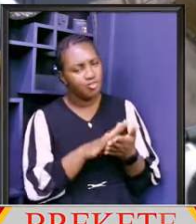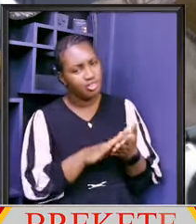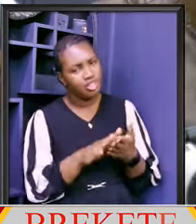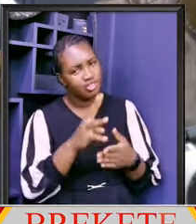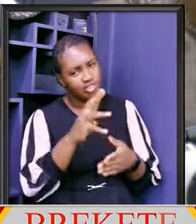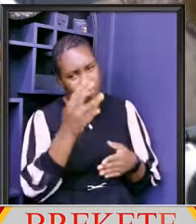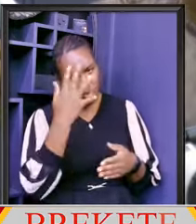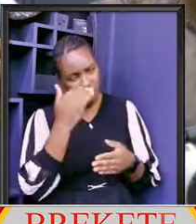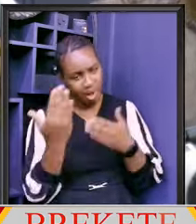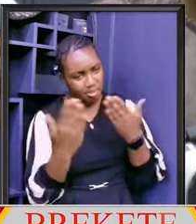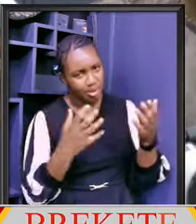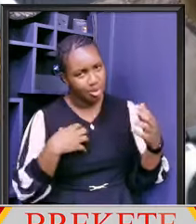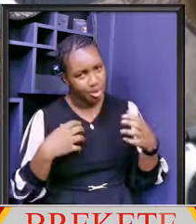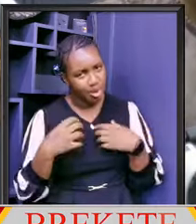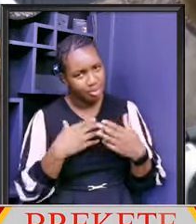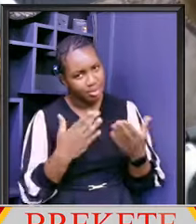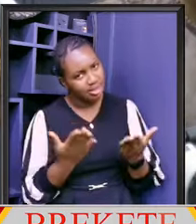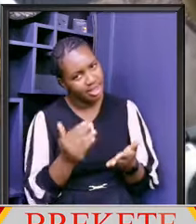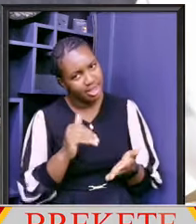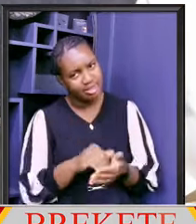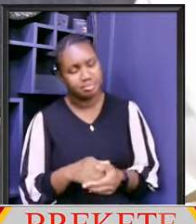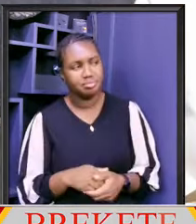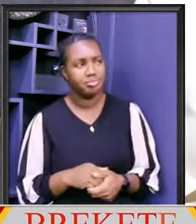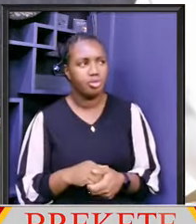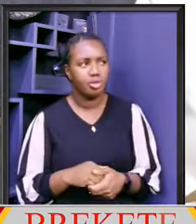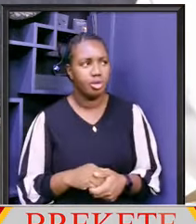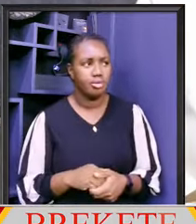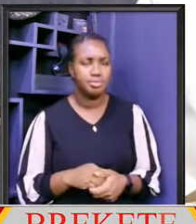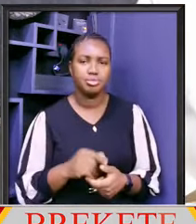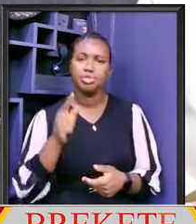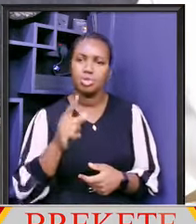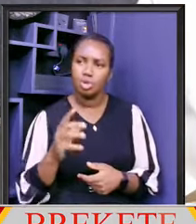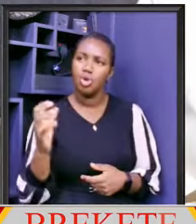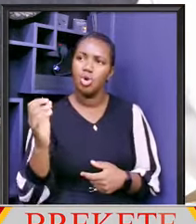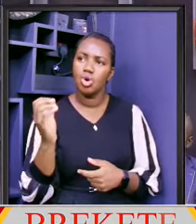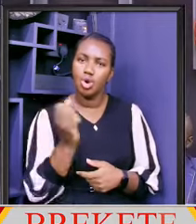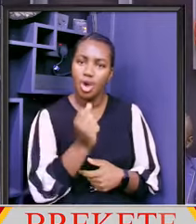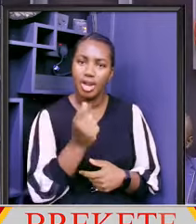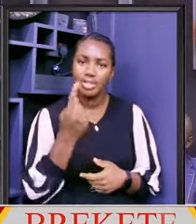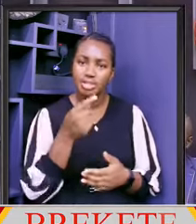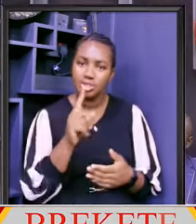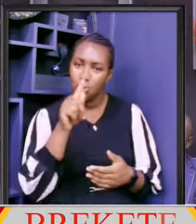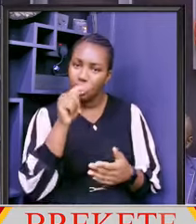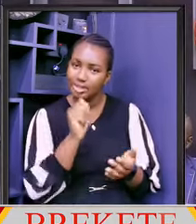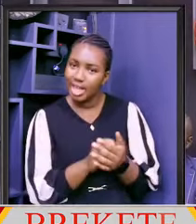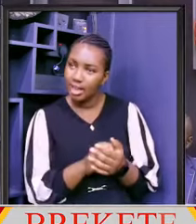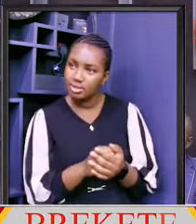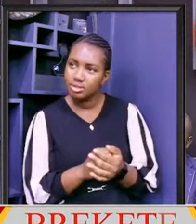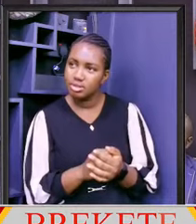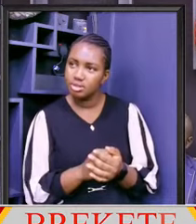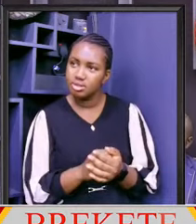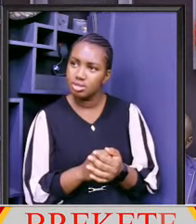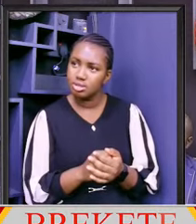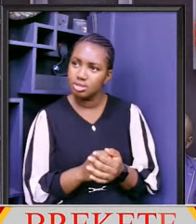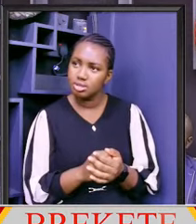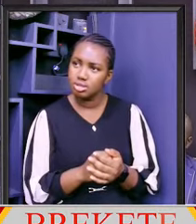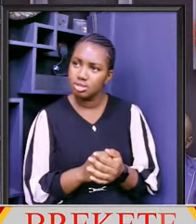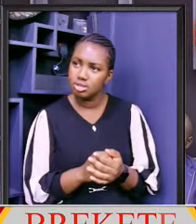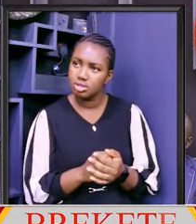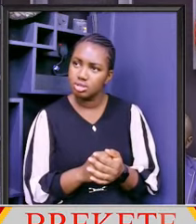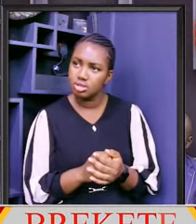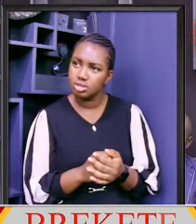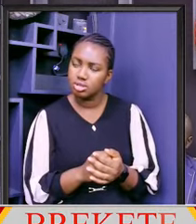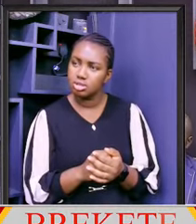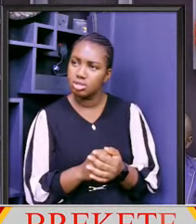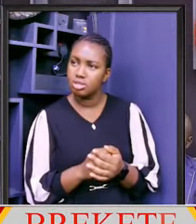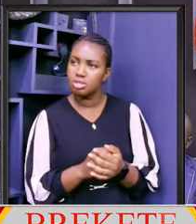Okay. You understand now? So around after the make you collect the 1,000 riyad. Yes, that where he give you with left hand. I collect with